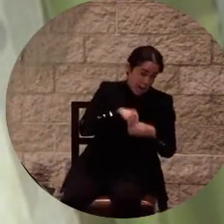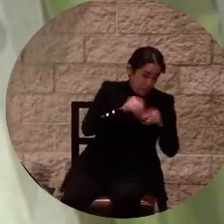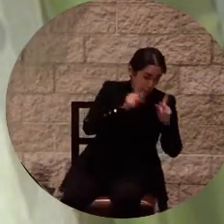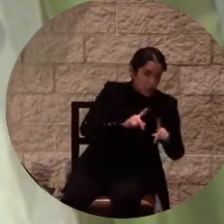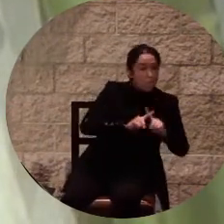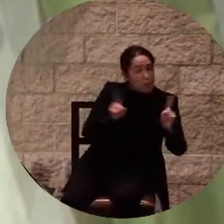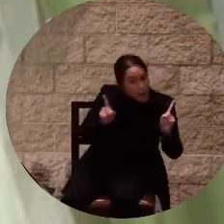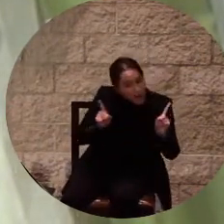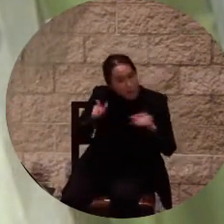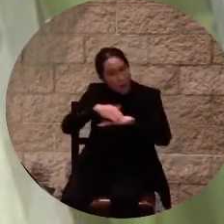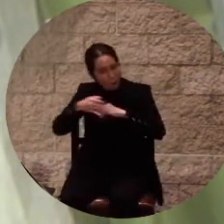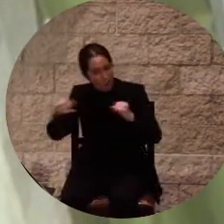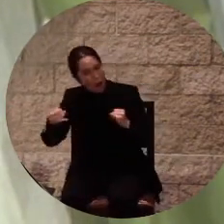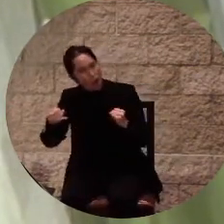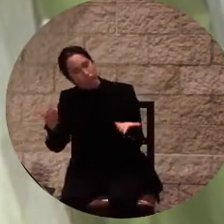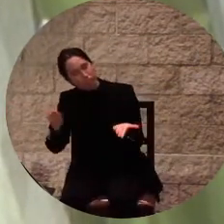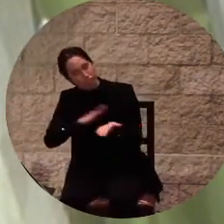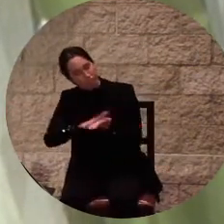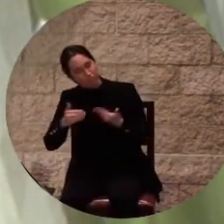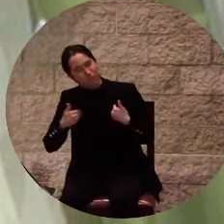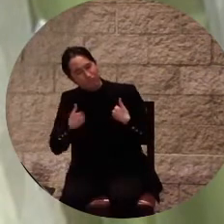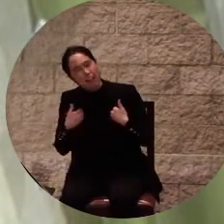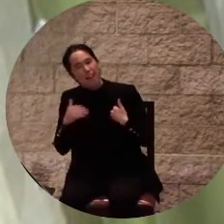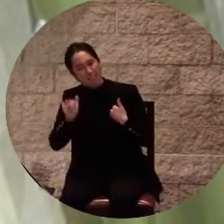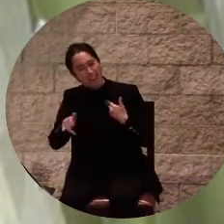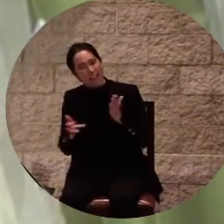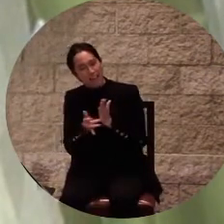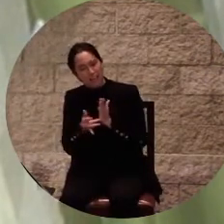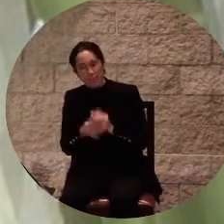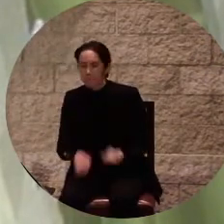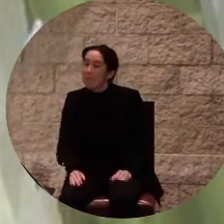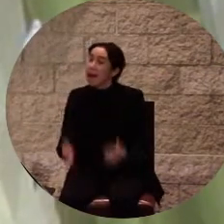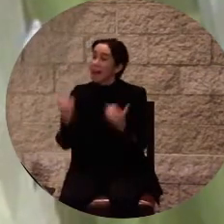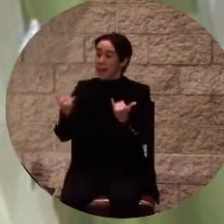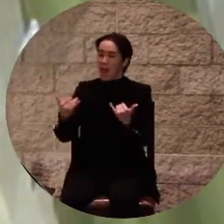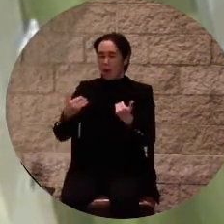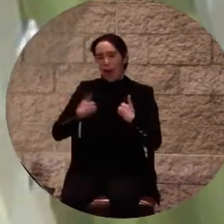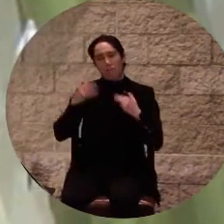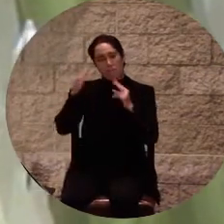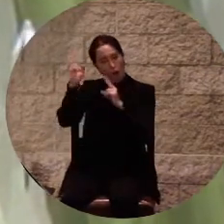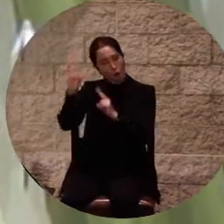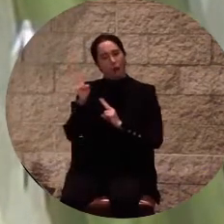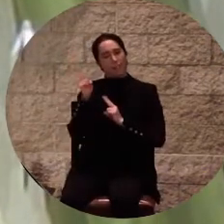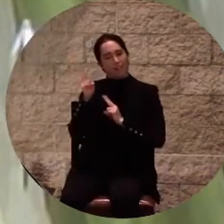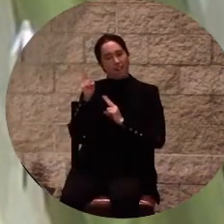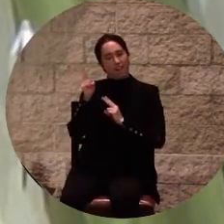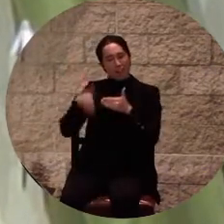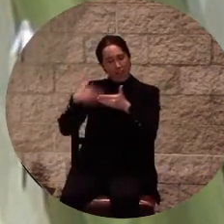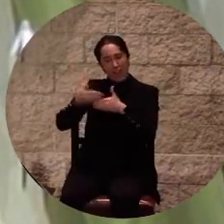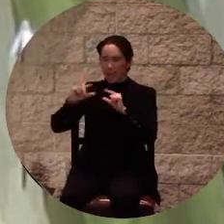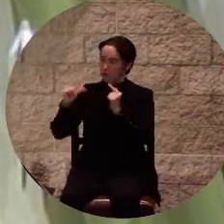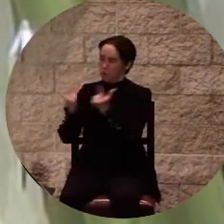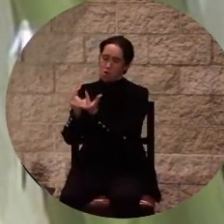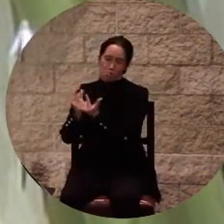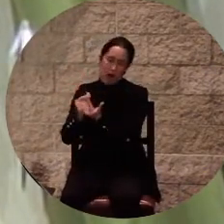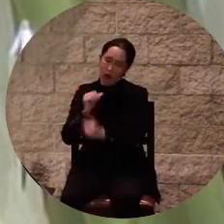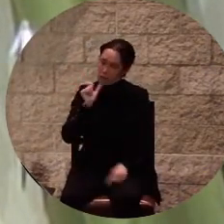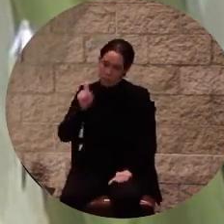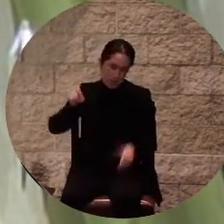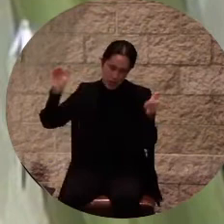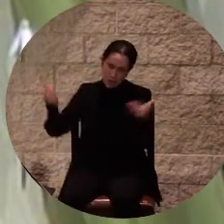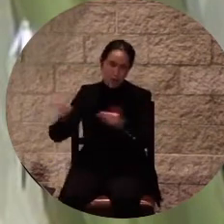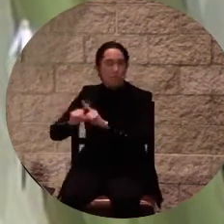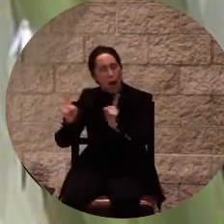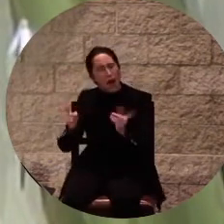virtually. I have the honor, this next group needs no introduction, but I'm going to introduce